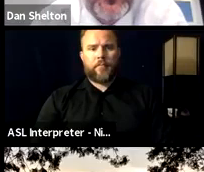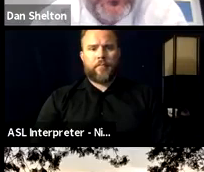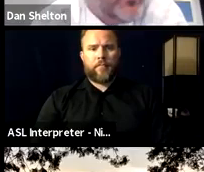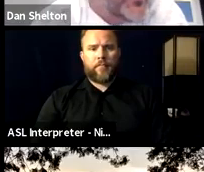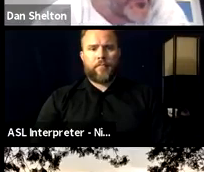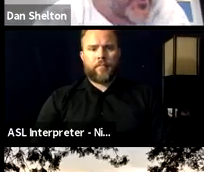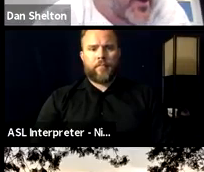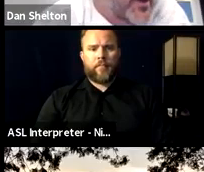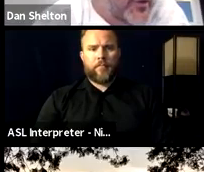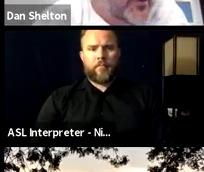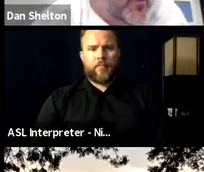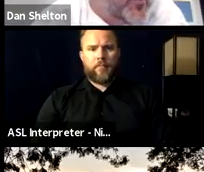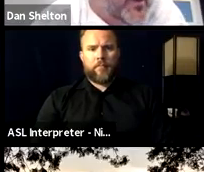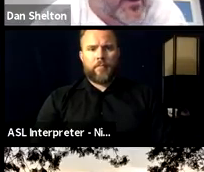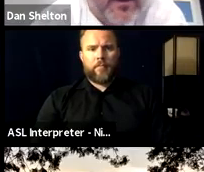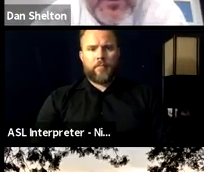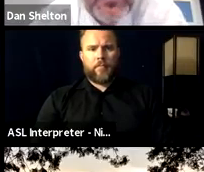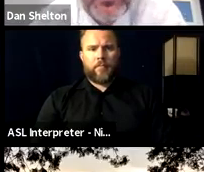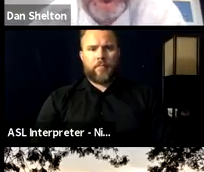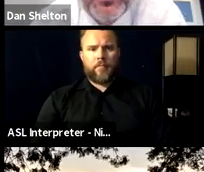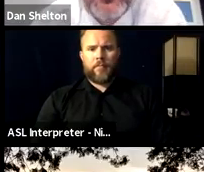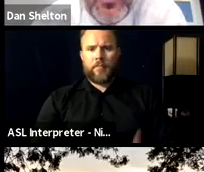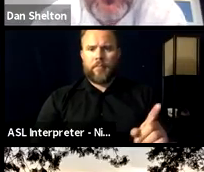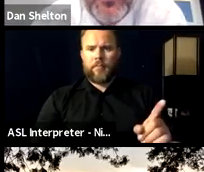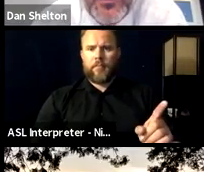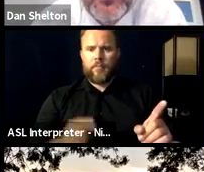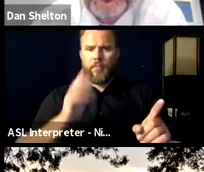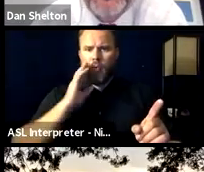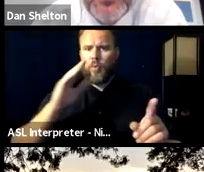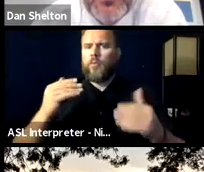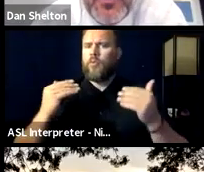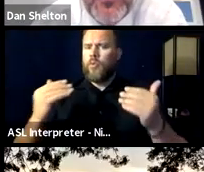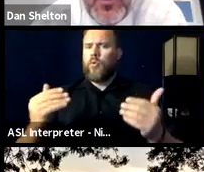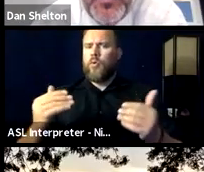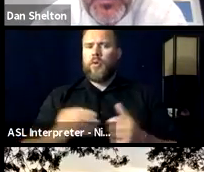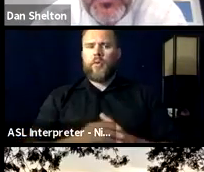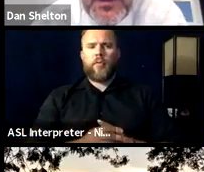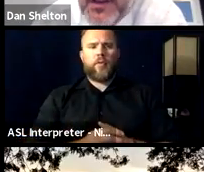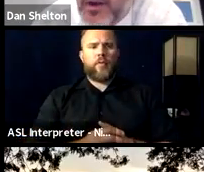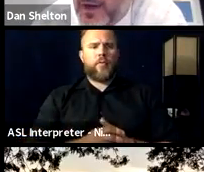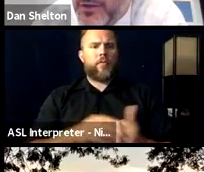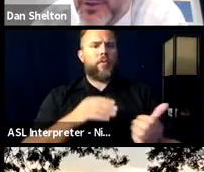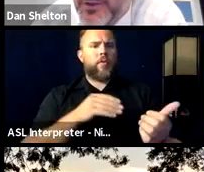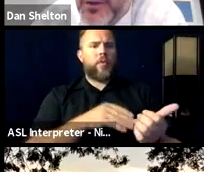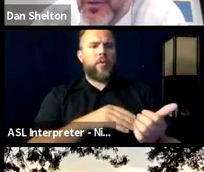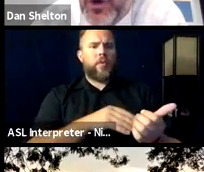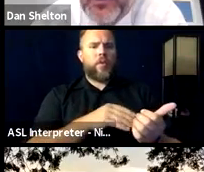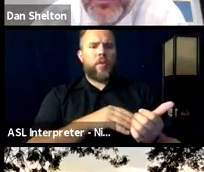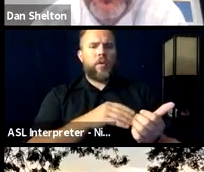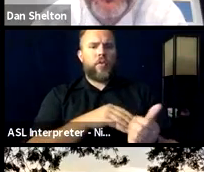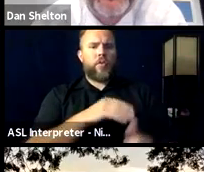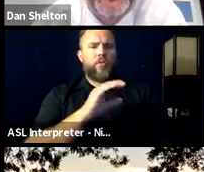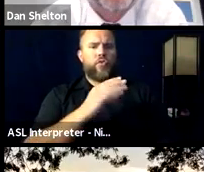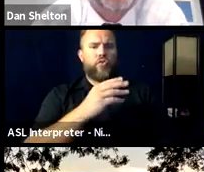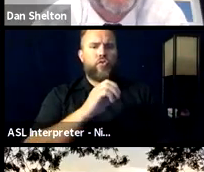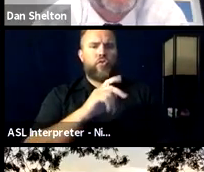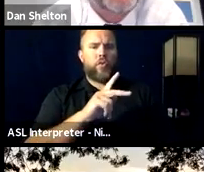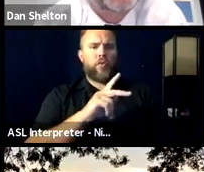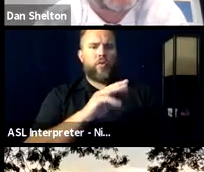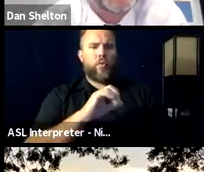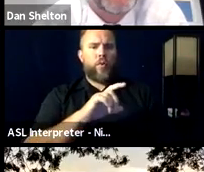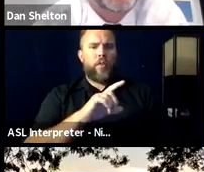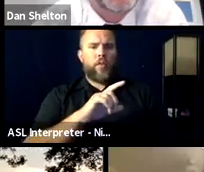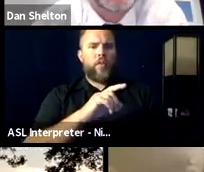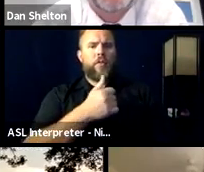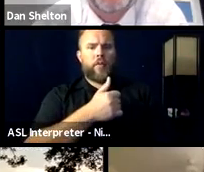Oh. They want us to go ahead and just start. Yeah, you can go ahead. So Go Chuck ahead. Longfellow, Dr. Chuck Longfellow will be presenting our financial position report, and he is in the room with